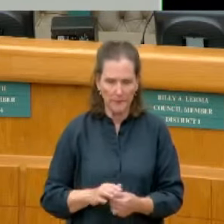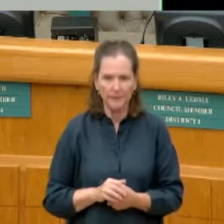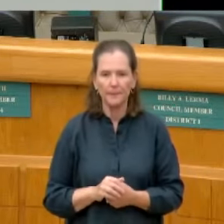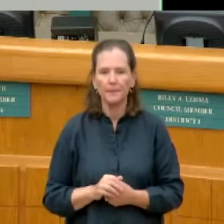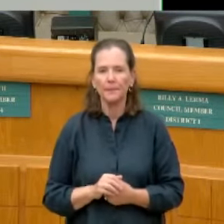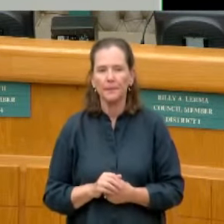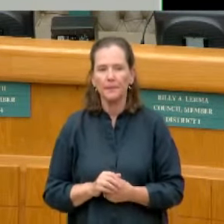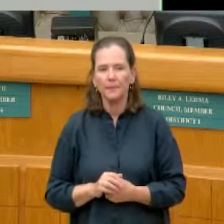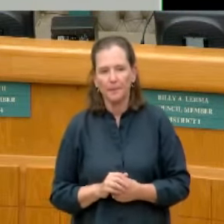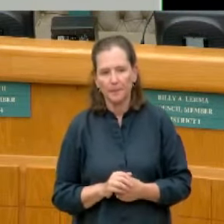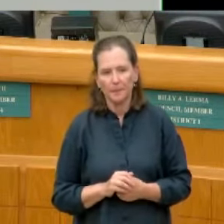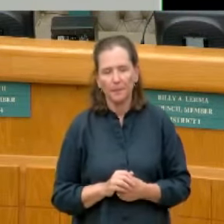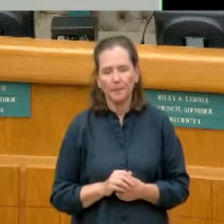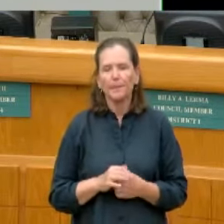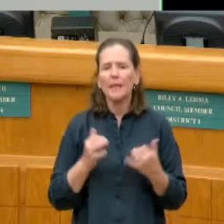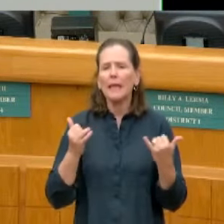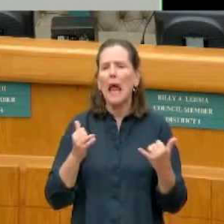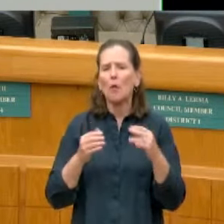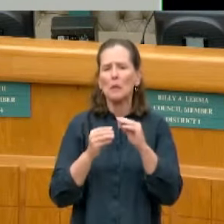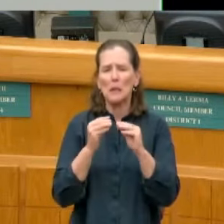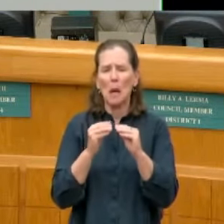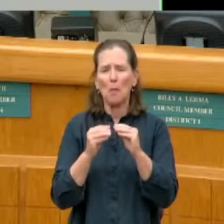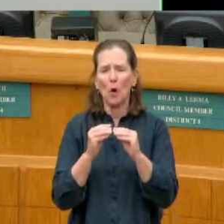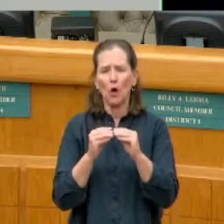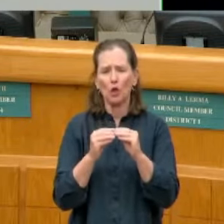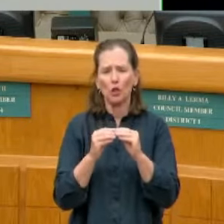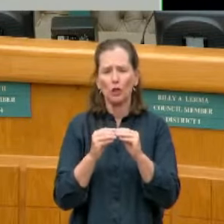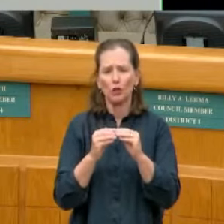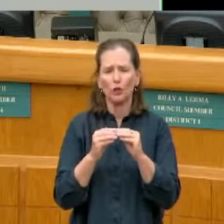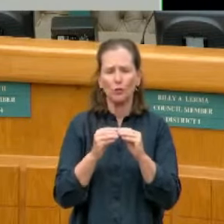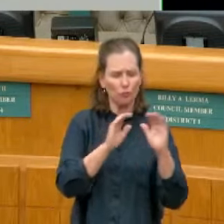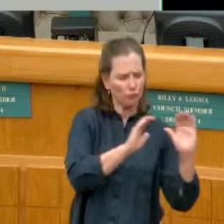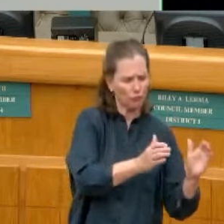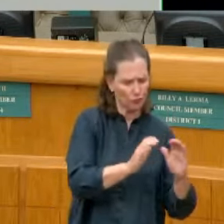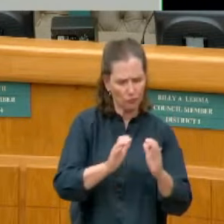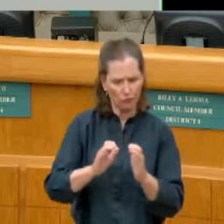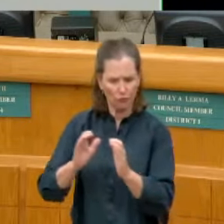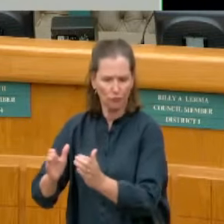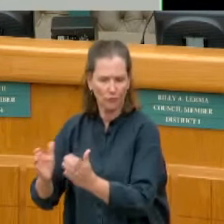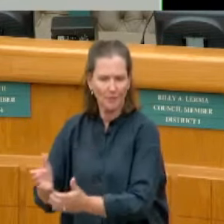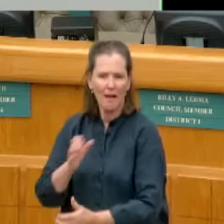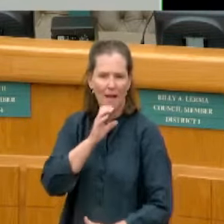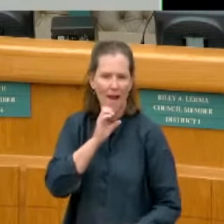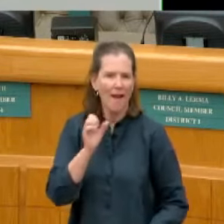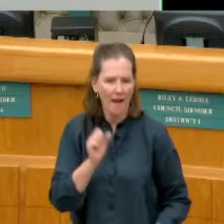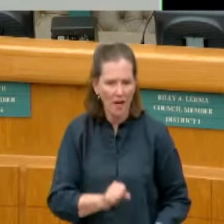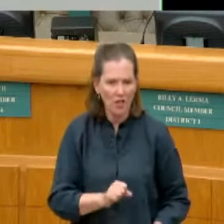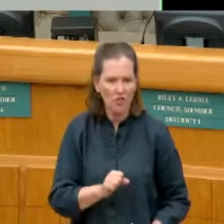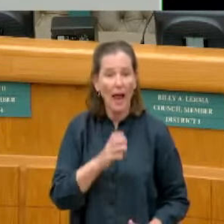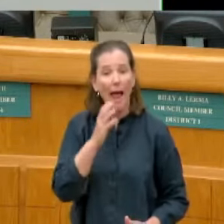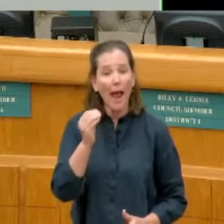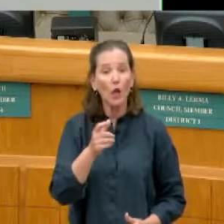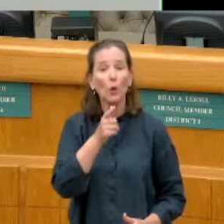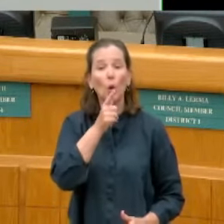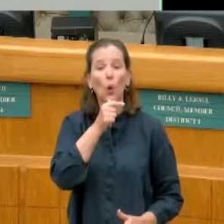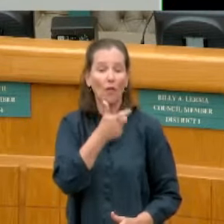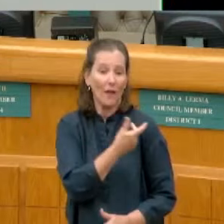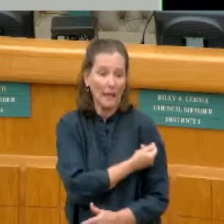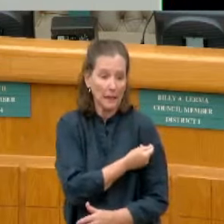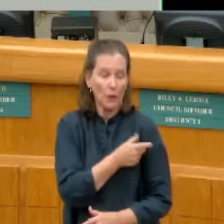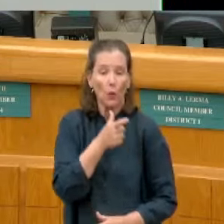Okay, so let's look at the numbers broken down by age class across the coastal bend and by who's been vaccinated and who hasn't been